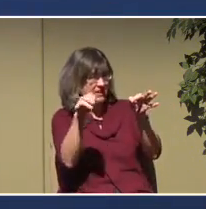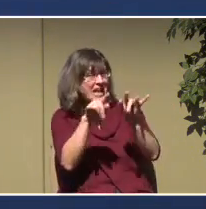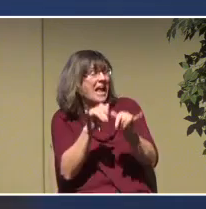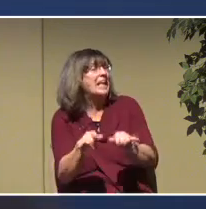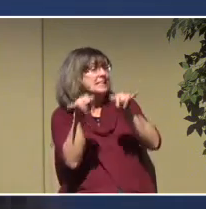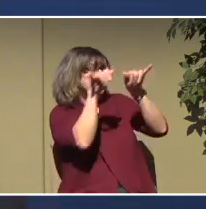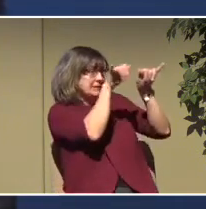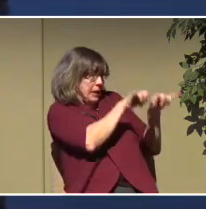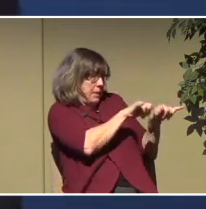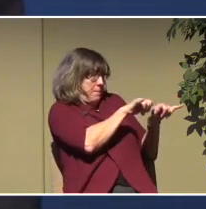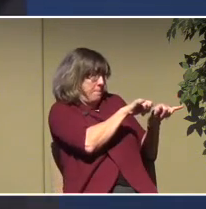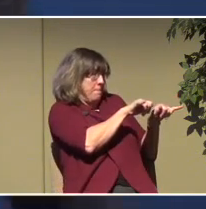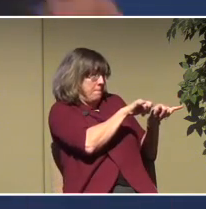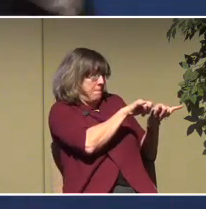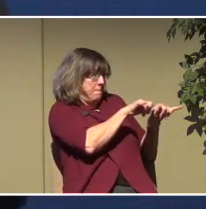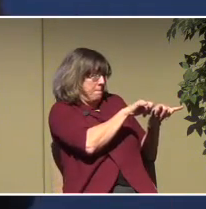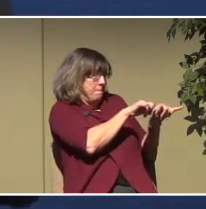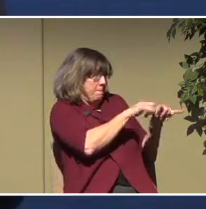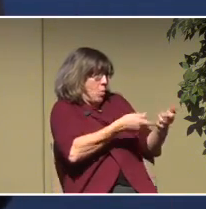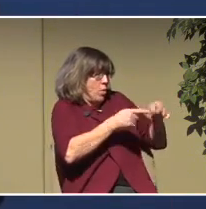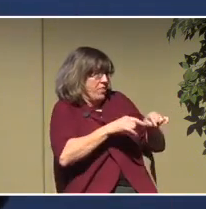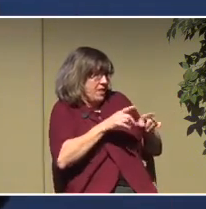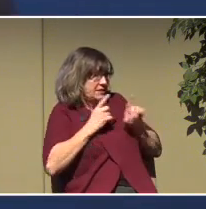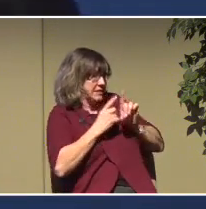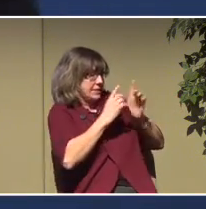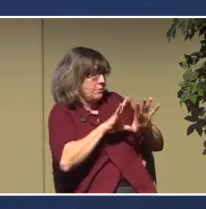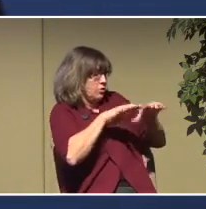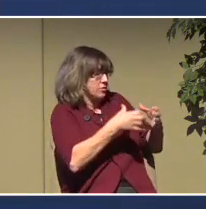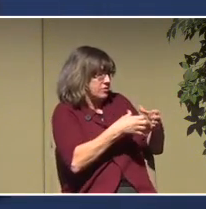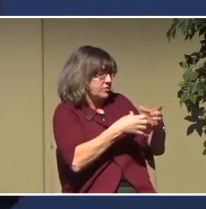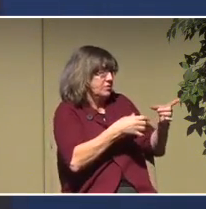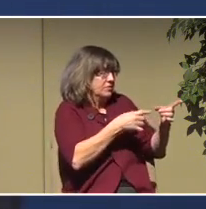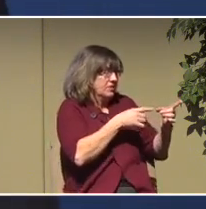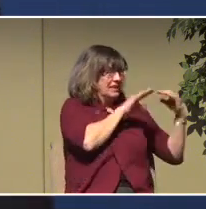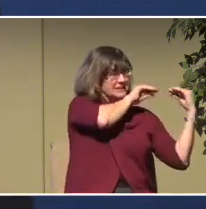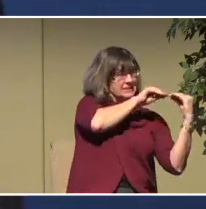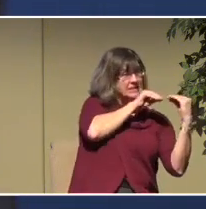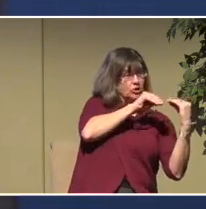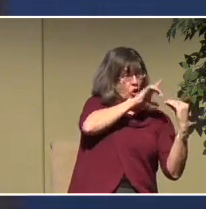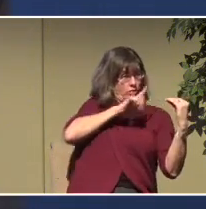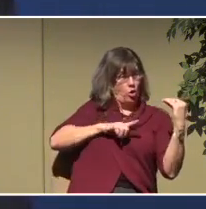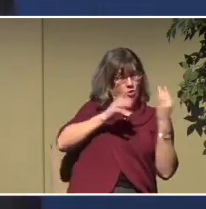them how to pray. He said, "You should pray this way, Father."